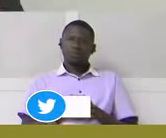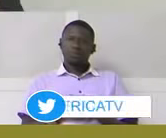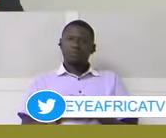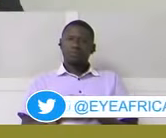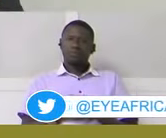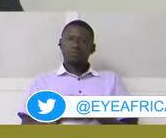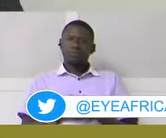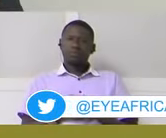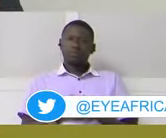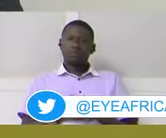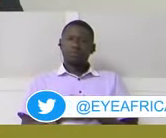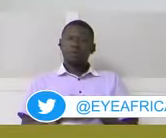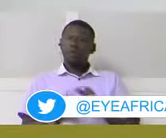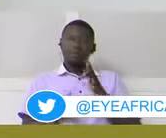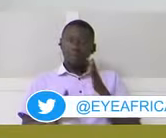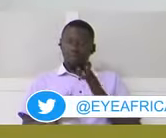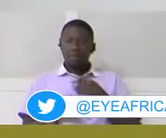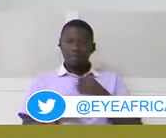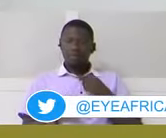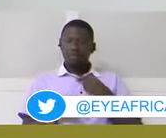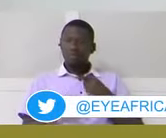It could be speed.